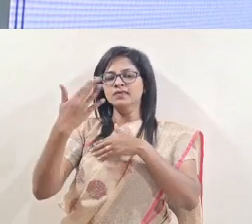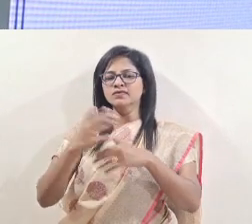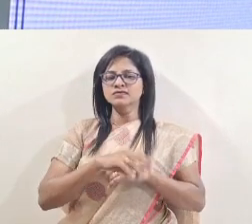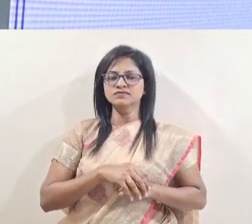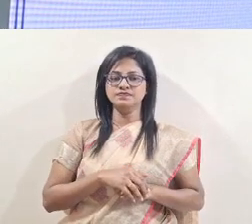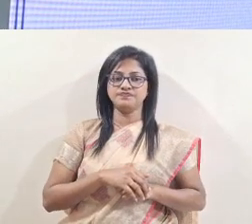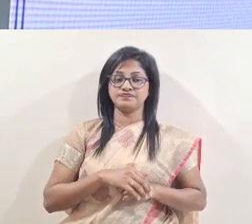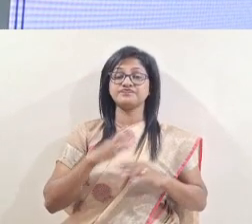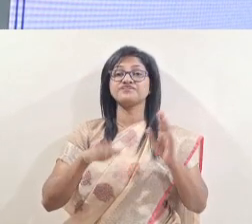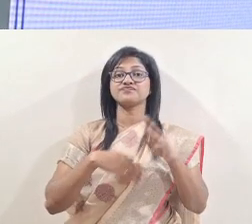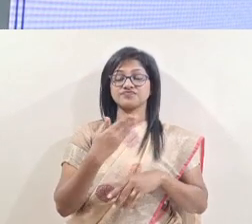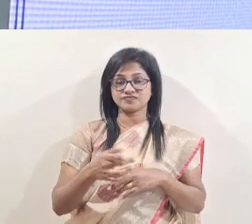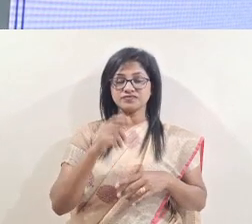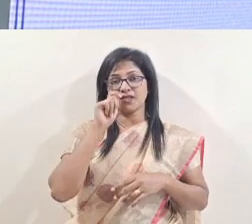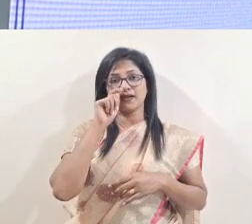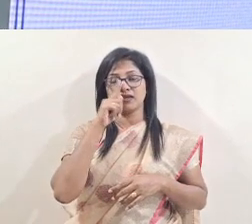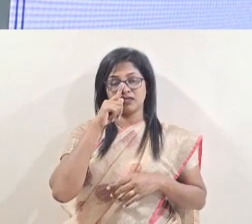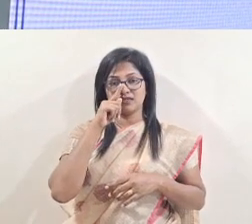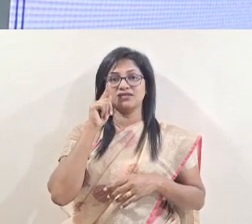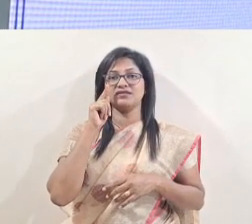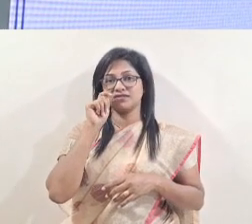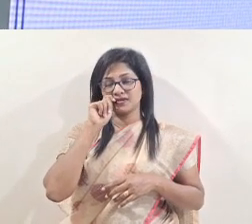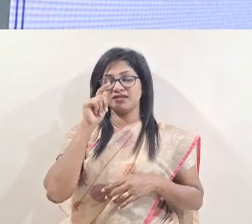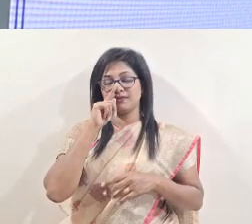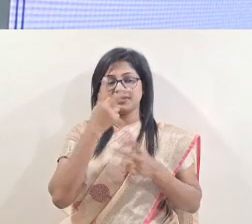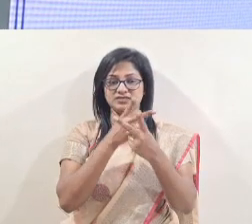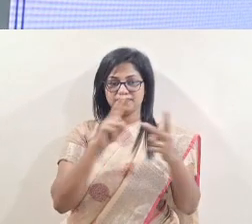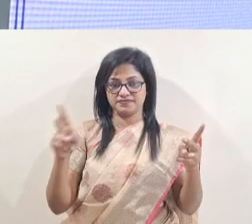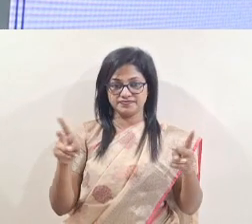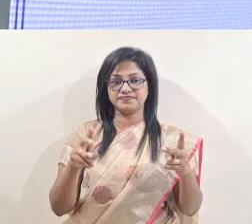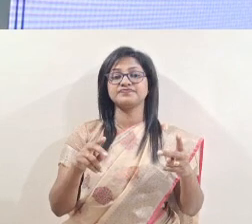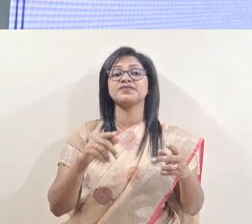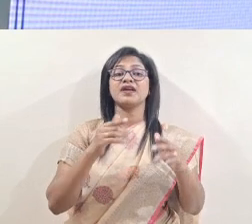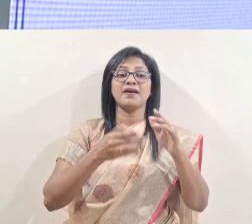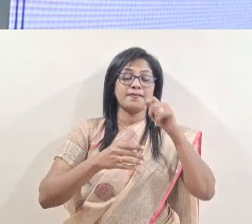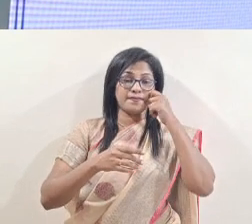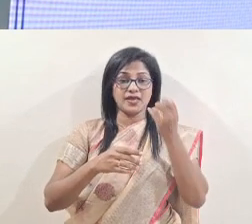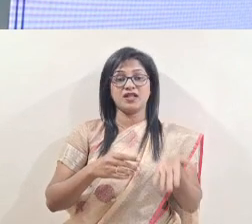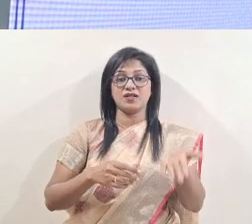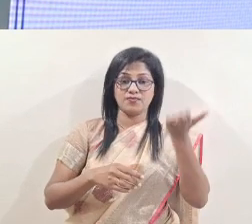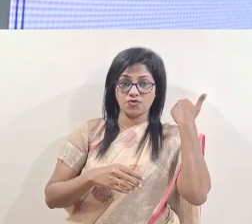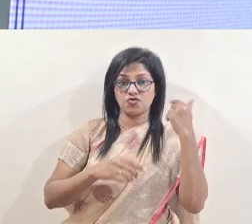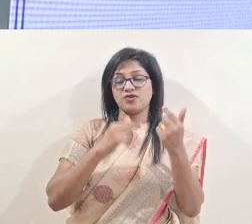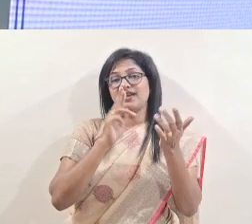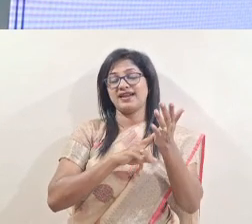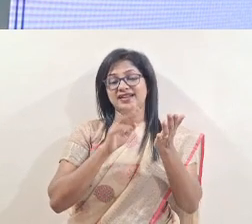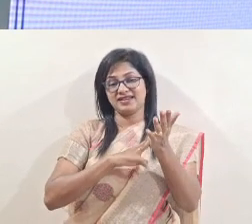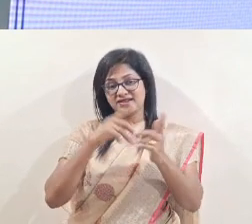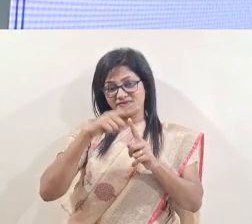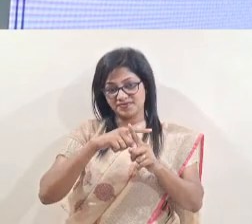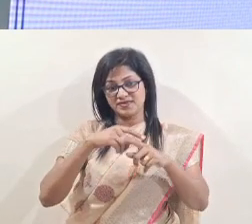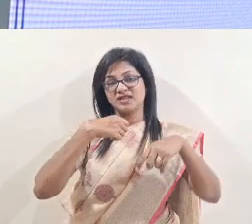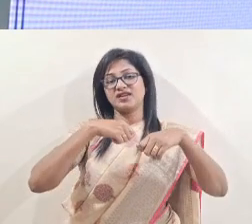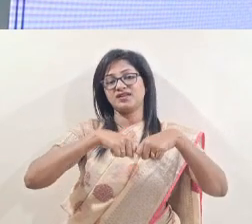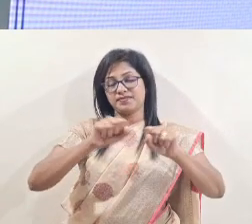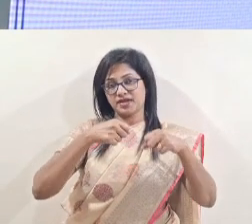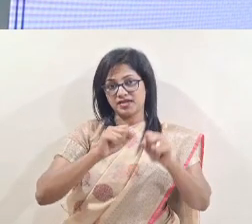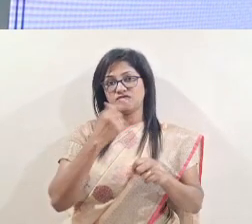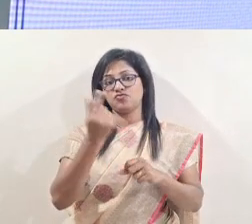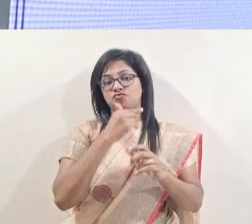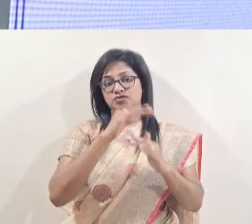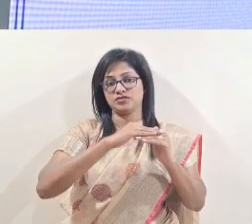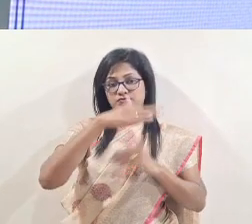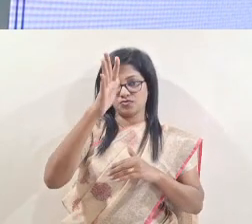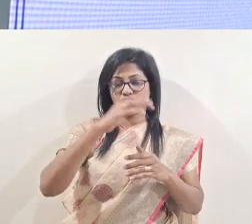Next is the gender. We found that male compared to females are more likely to use NMT and motorized two-wheelers before as well as after COVID-19.